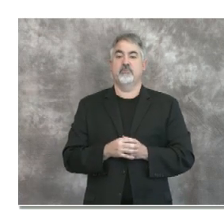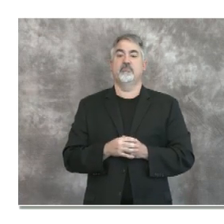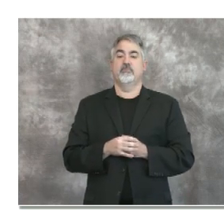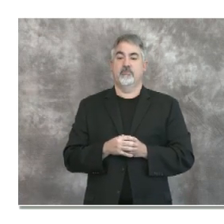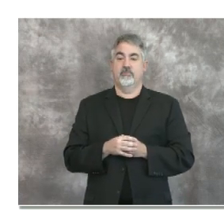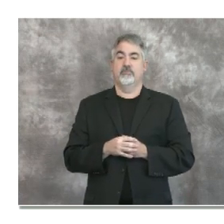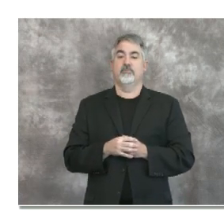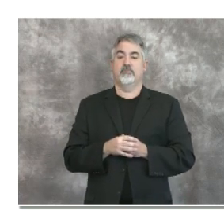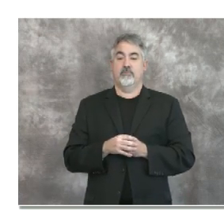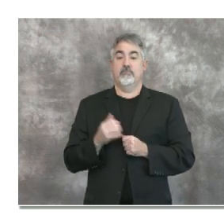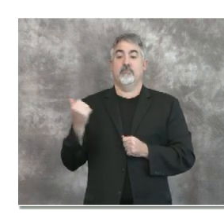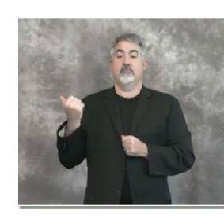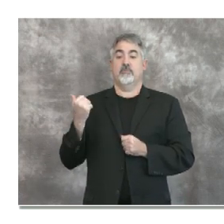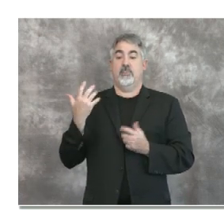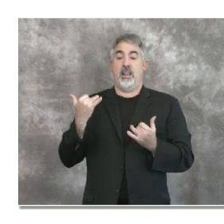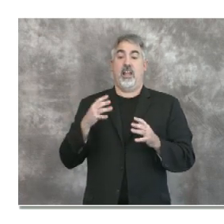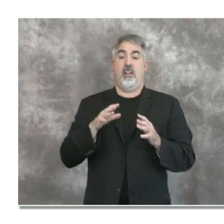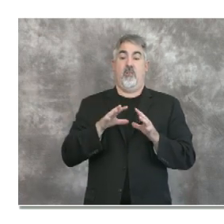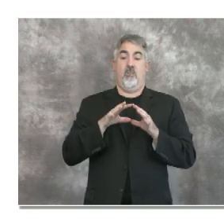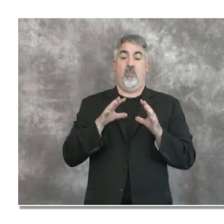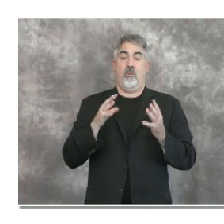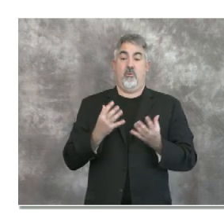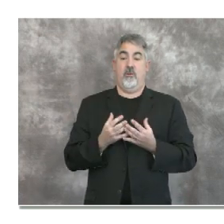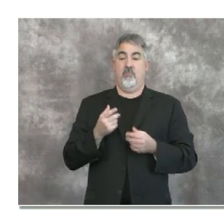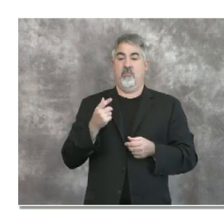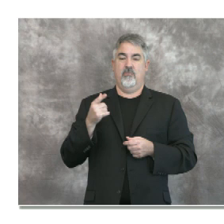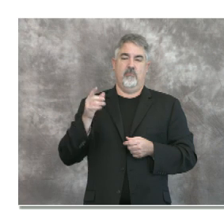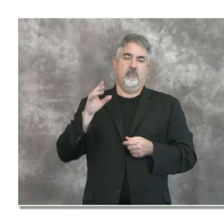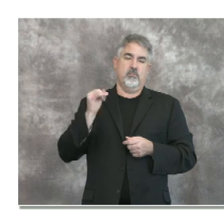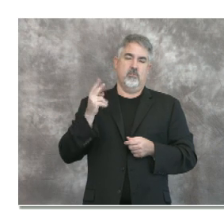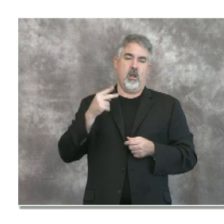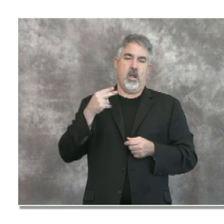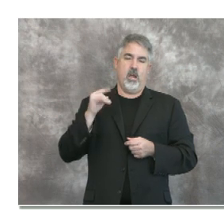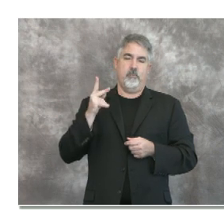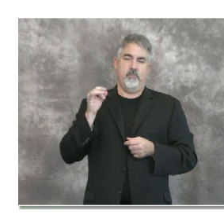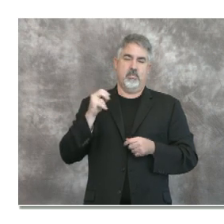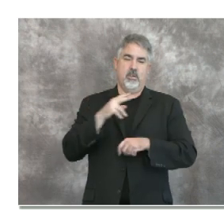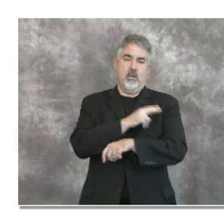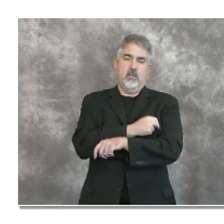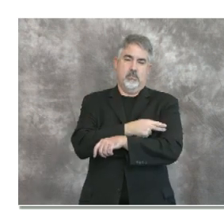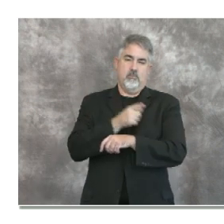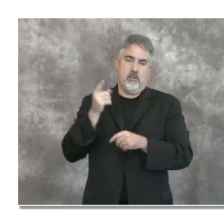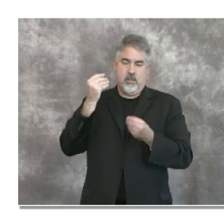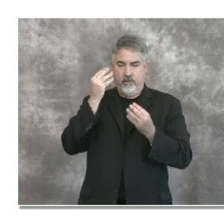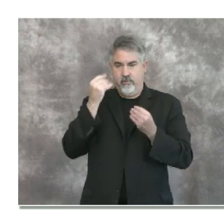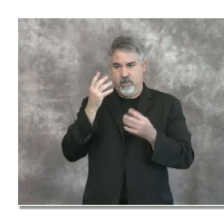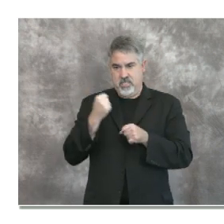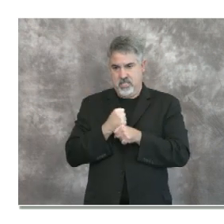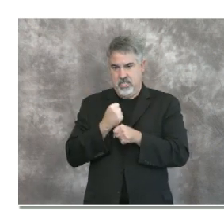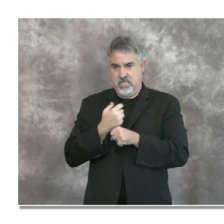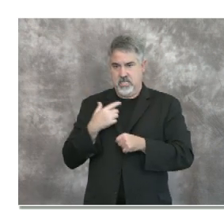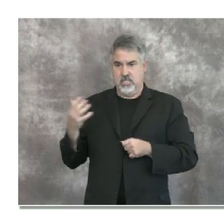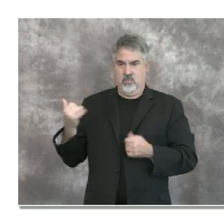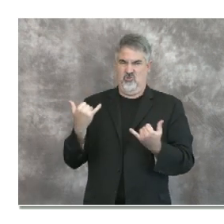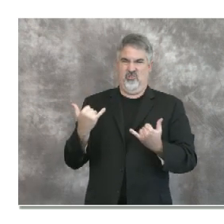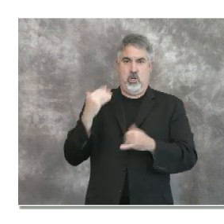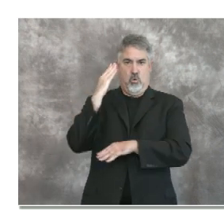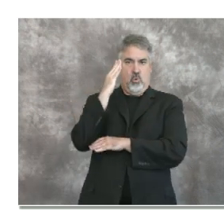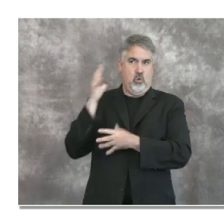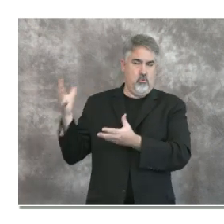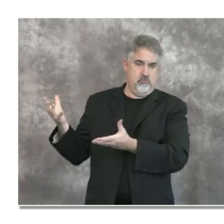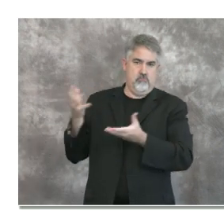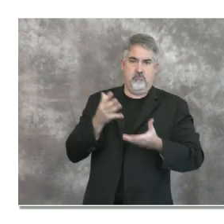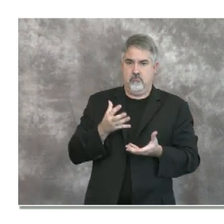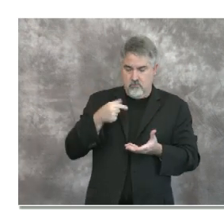statistics are based on data from the Johns Hopkins dashboard that was obtained noon today. And then we will provide